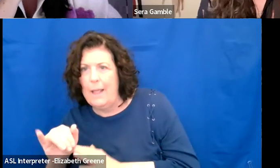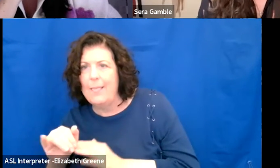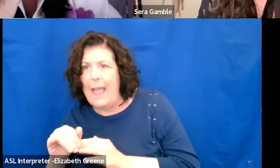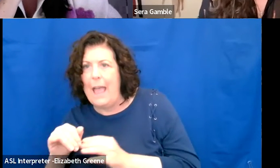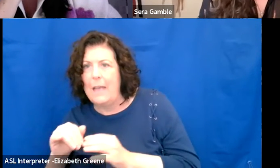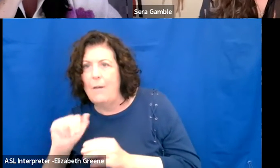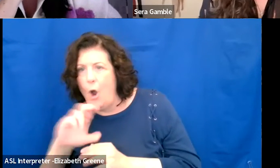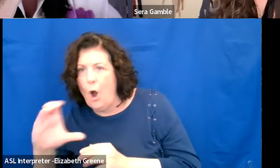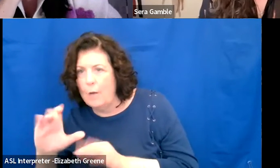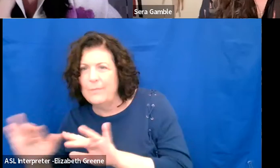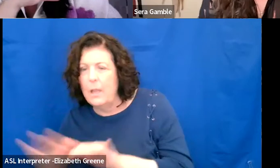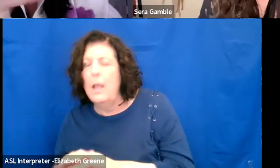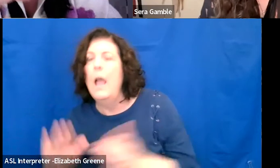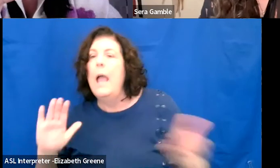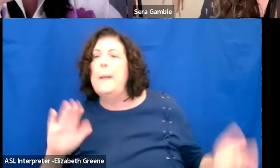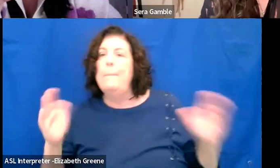So when